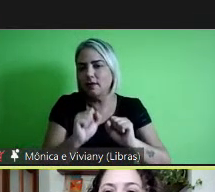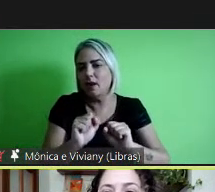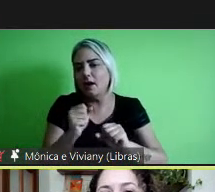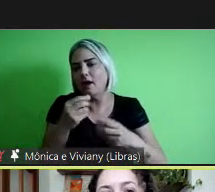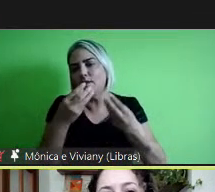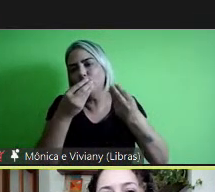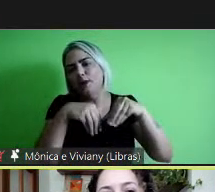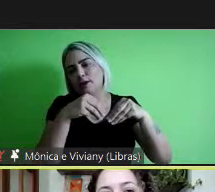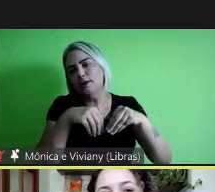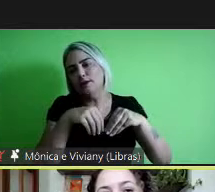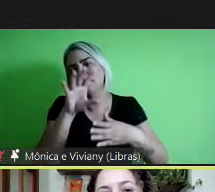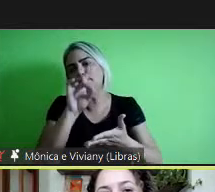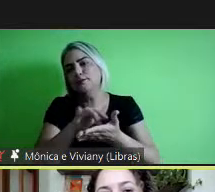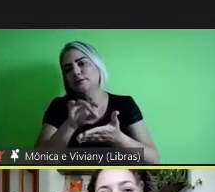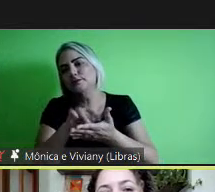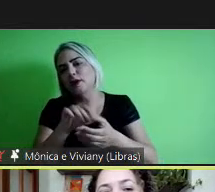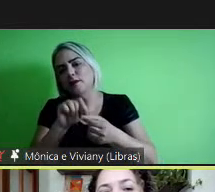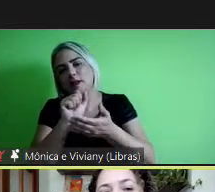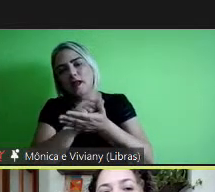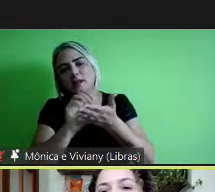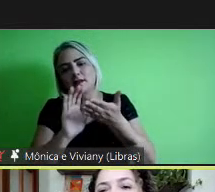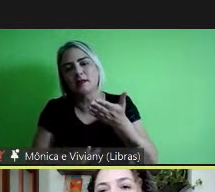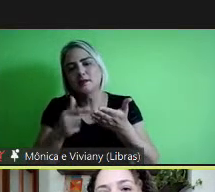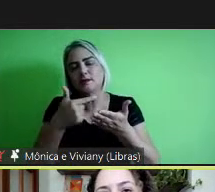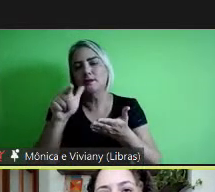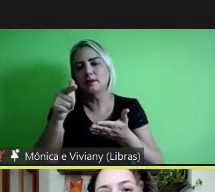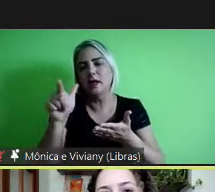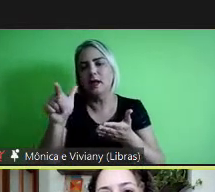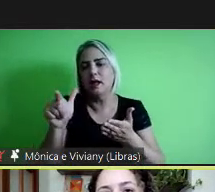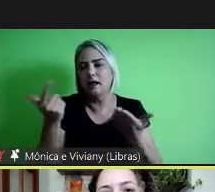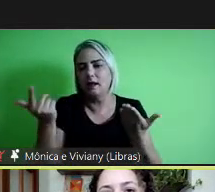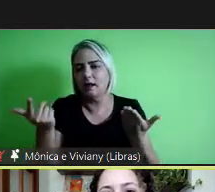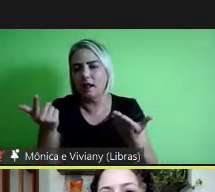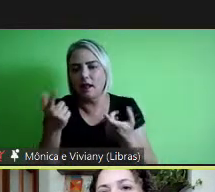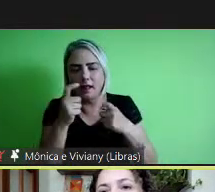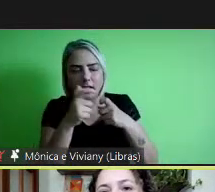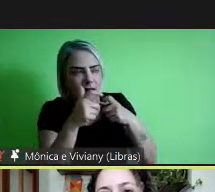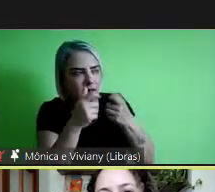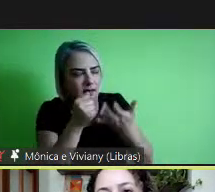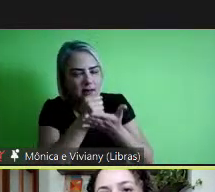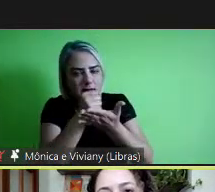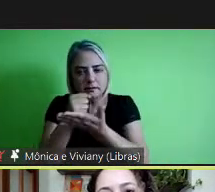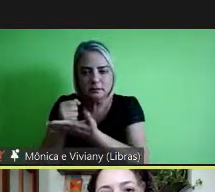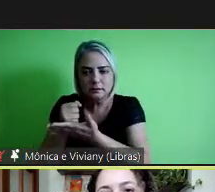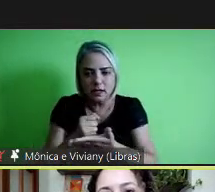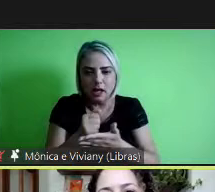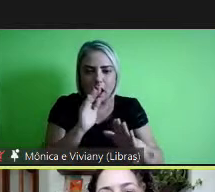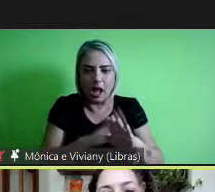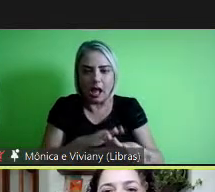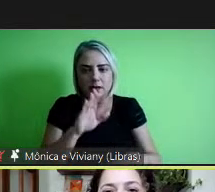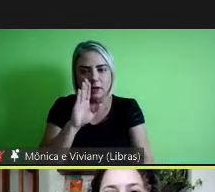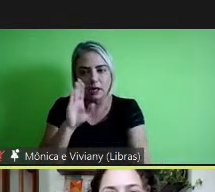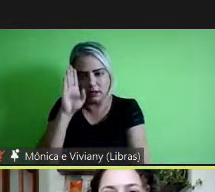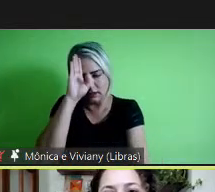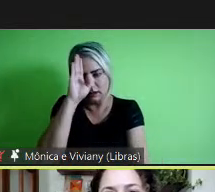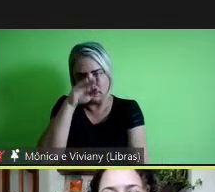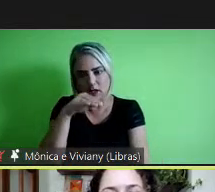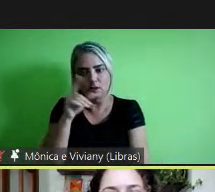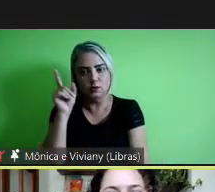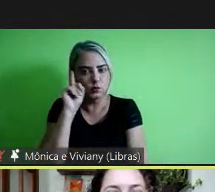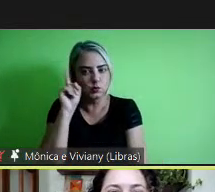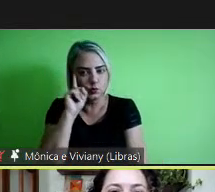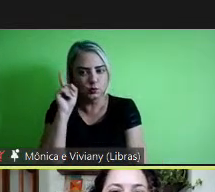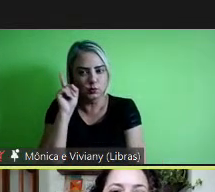this care provided by the primary healthcare teams might harm the activities that are performed